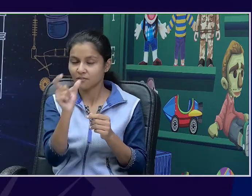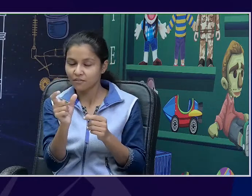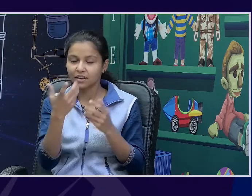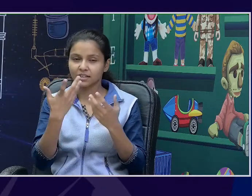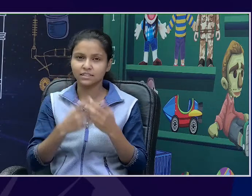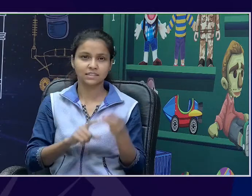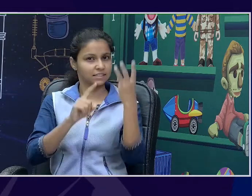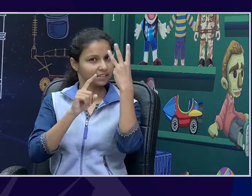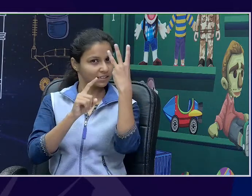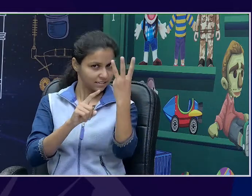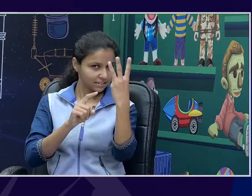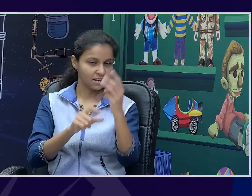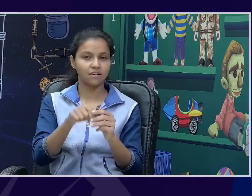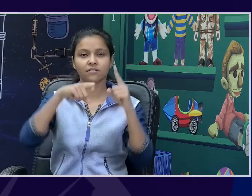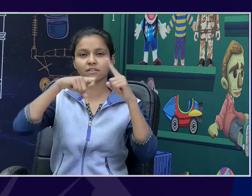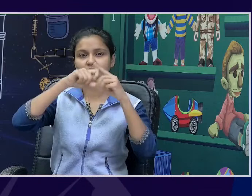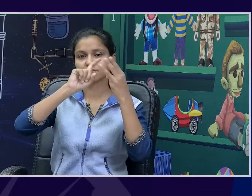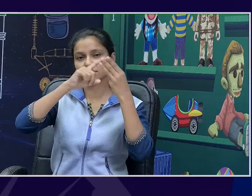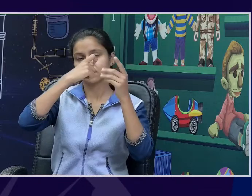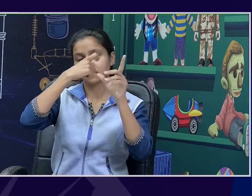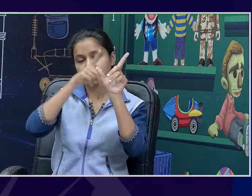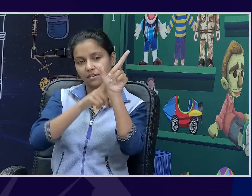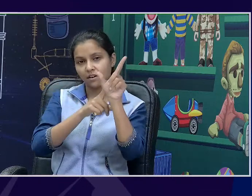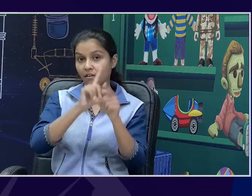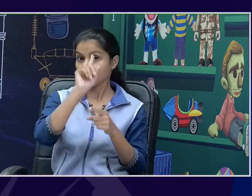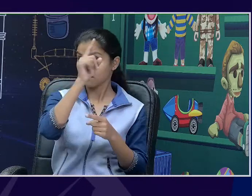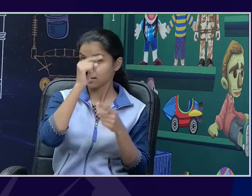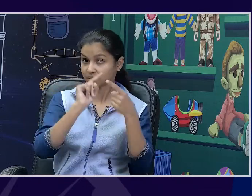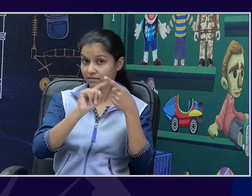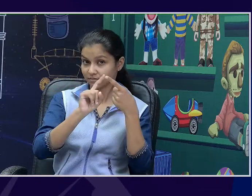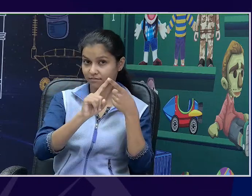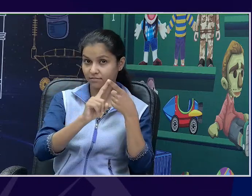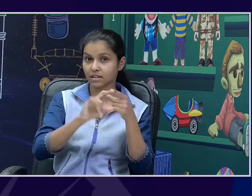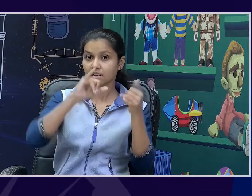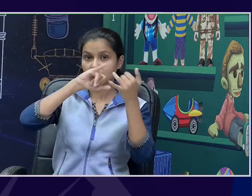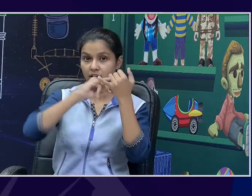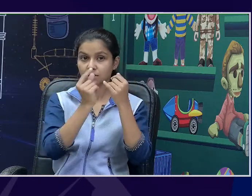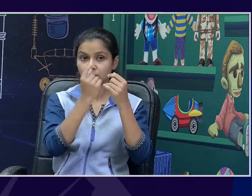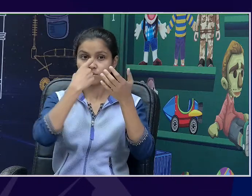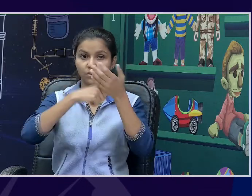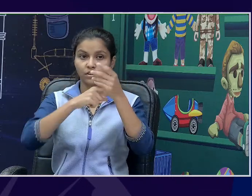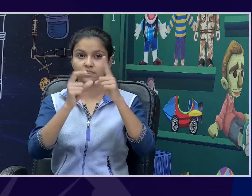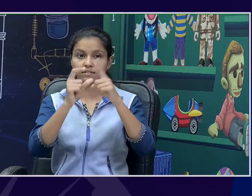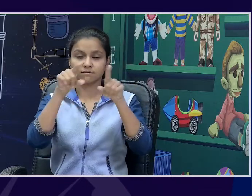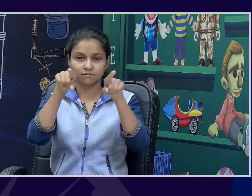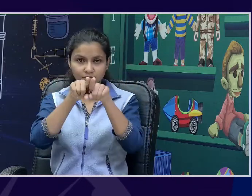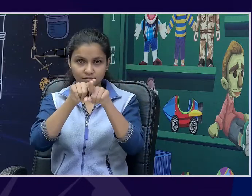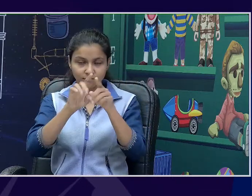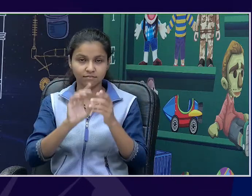have 3 keywords for this session. Our first keyword is stirred,